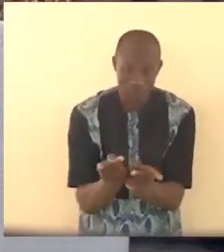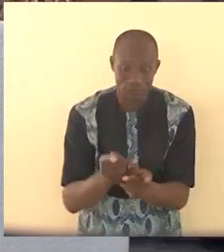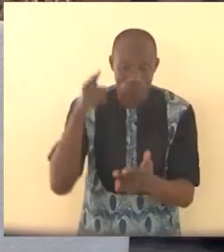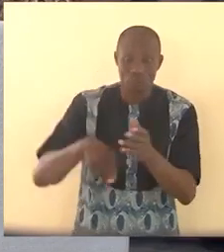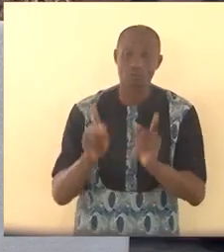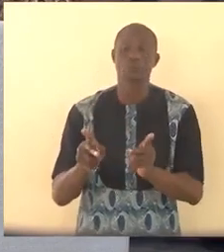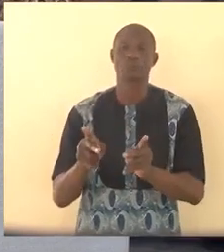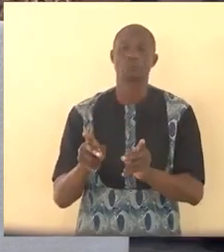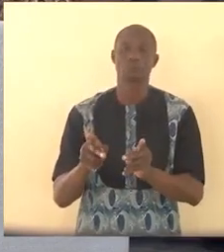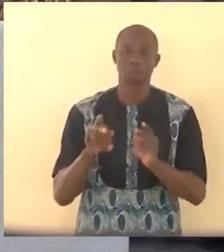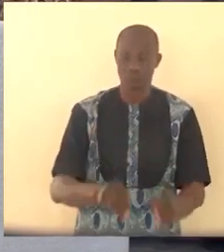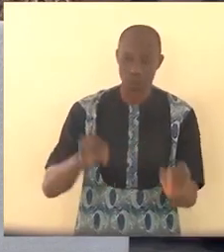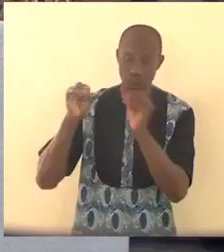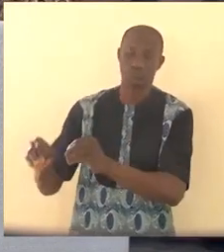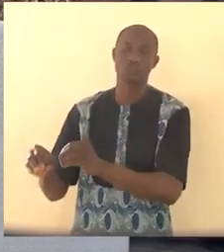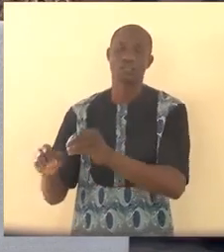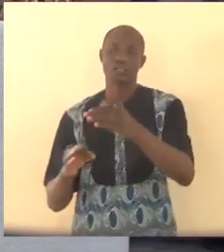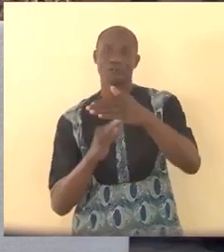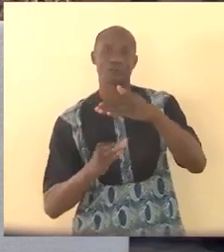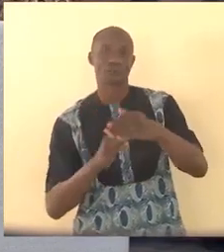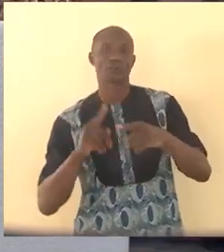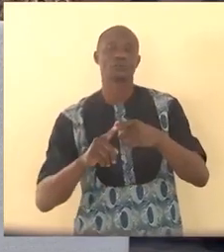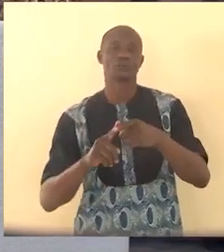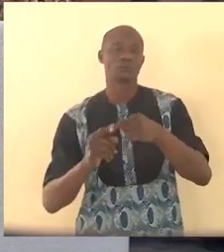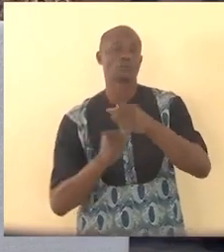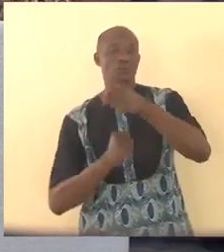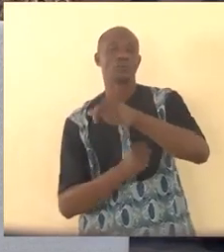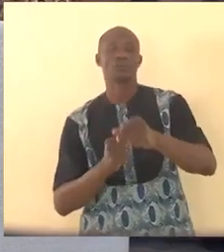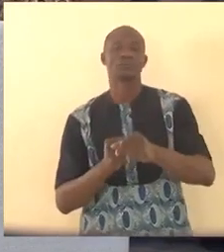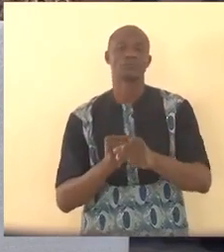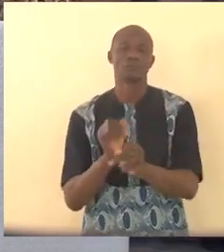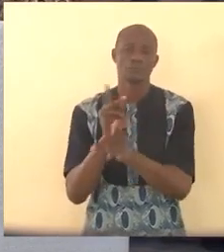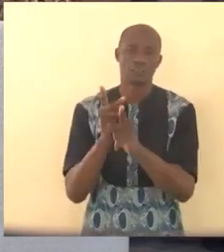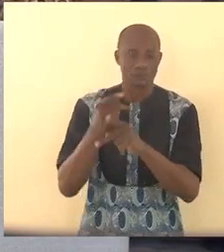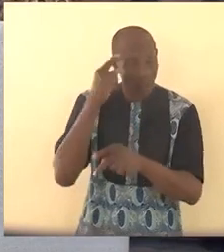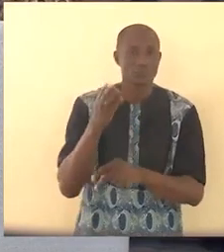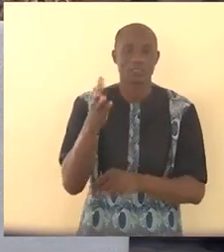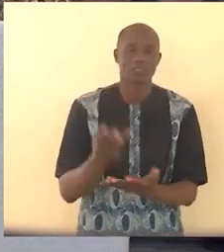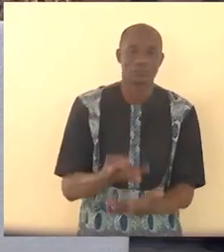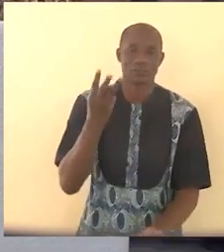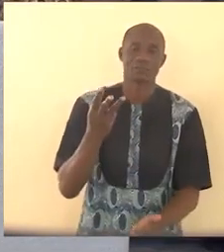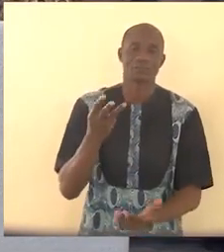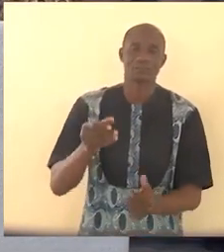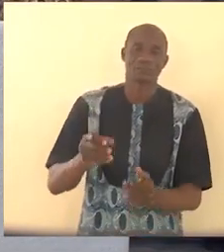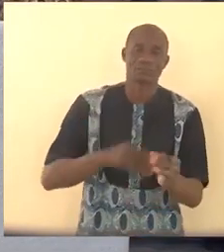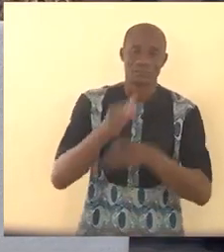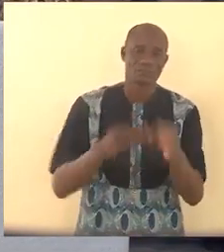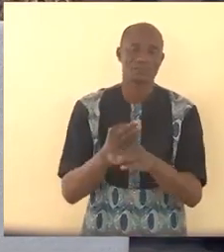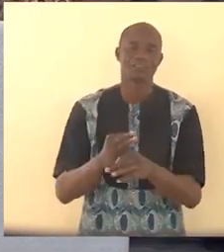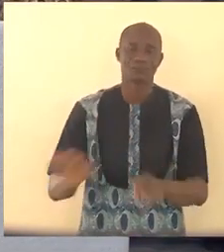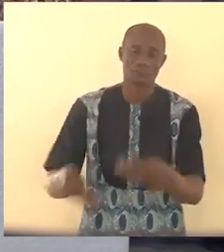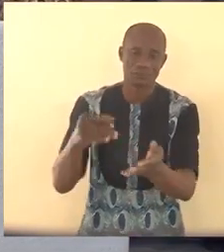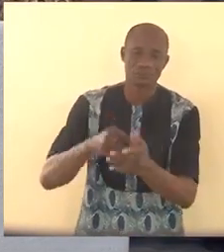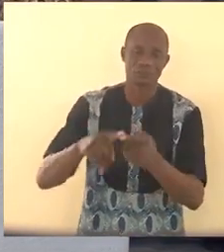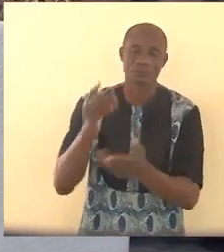people do is set up a foundation to take care of their wealth rather than hand over to somebody that will